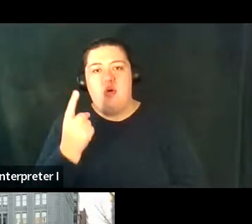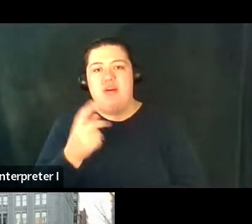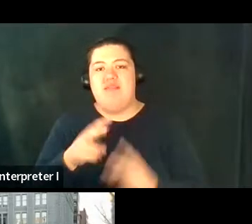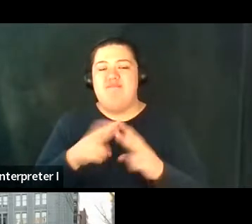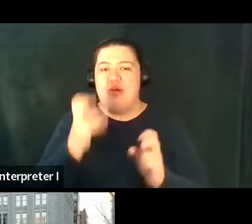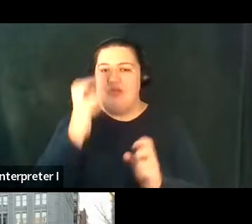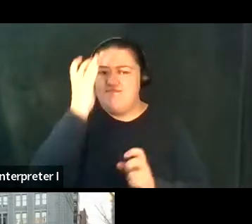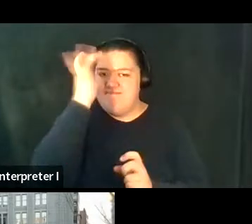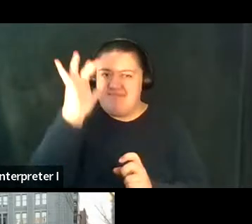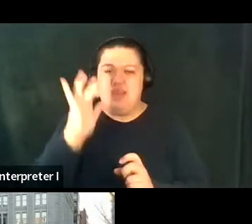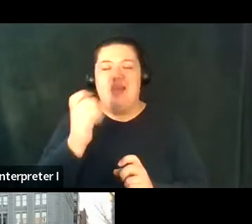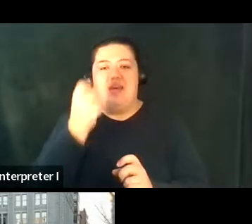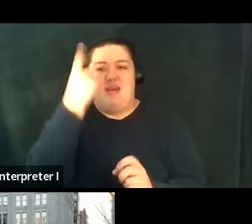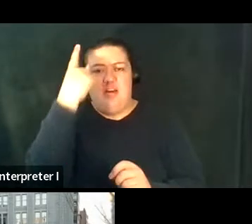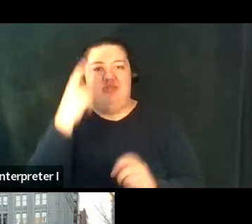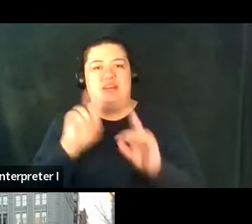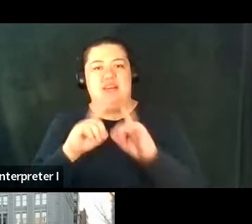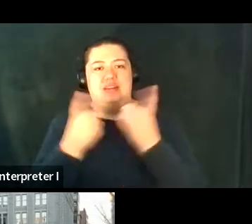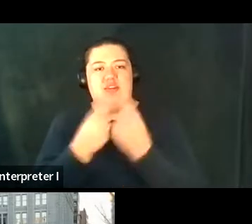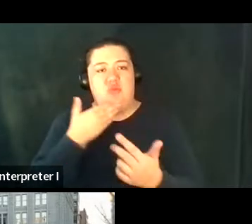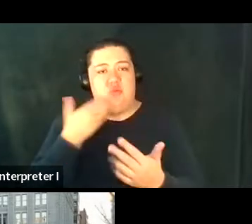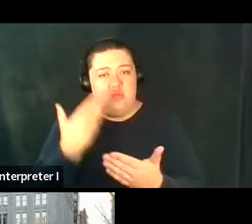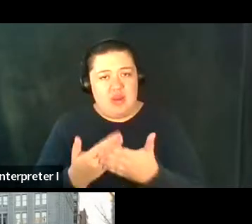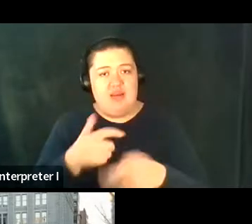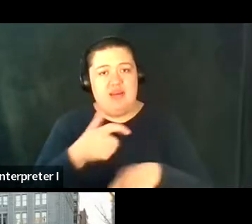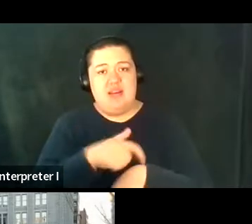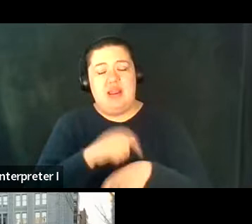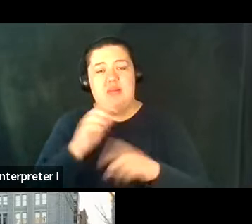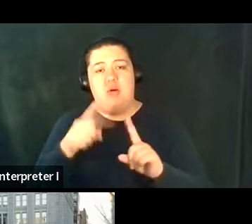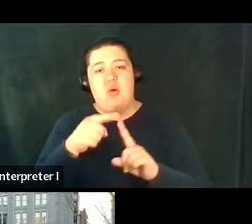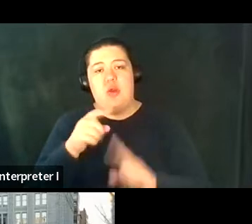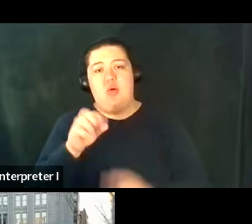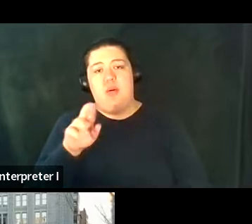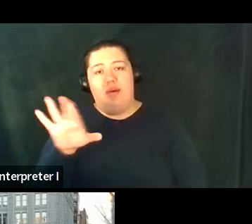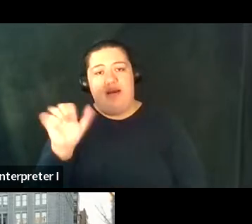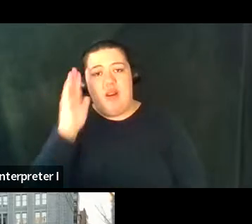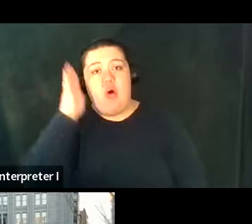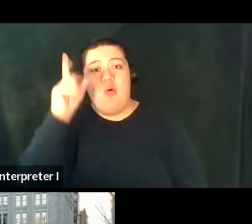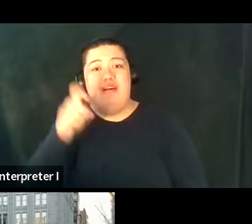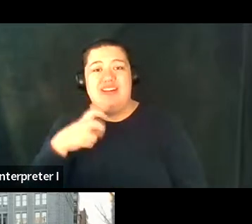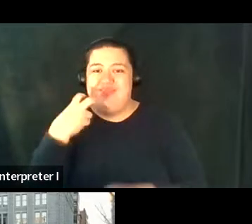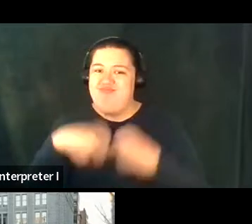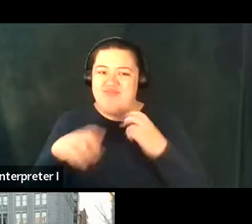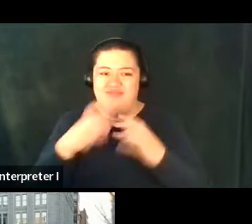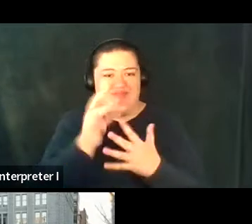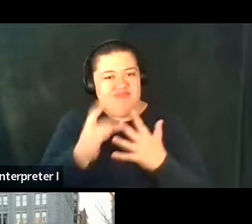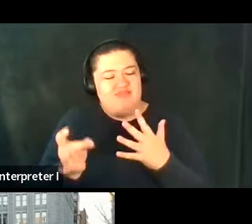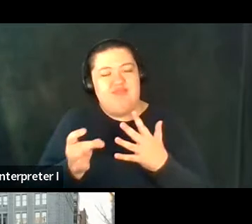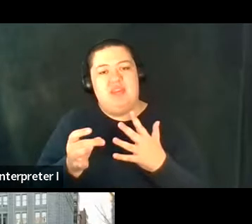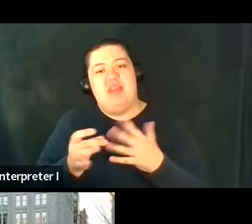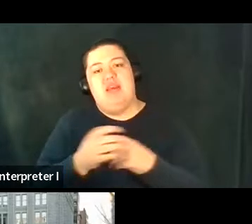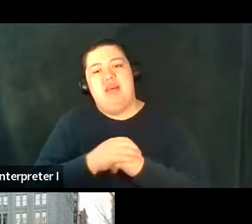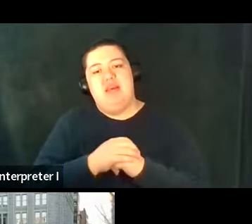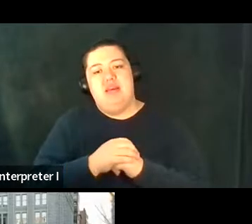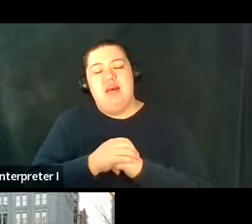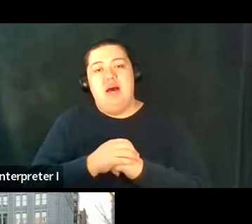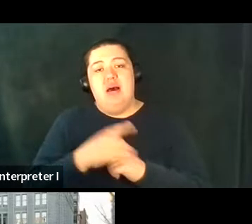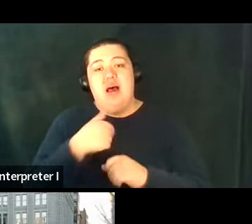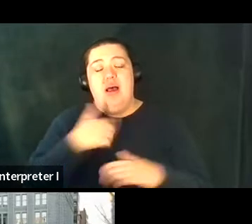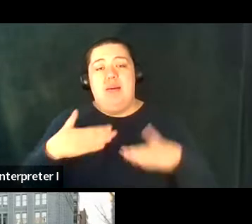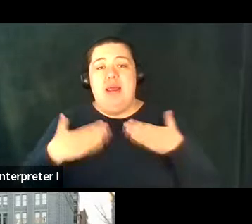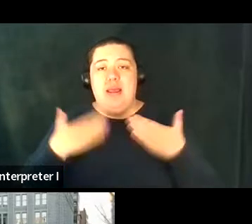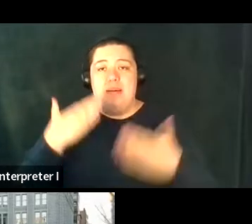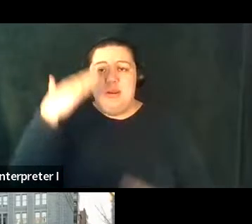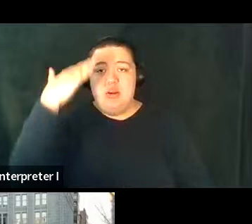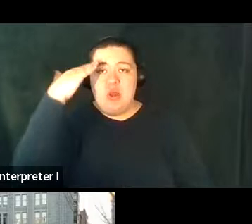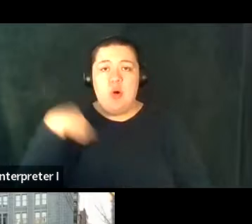to understand the district really well in a time where WMATA is going to have to make some very difficult choices. I am happy to know